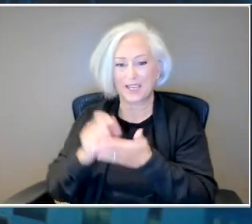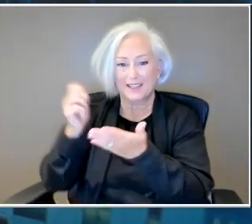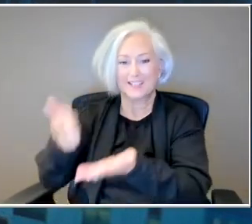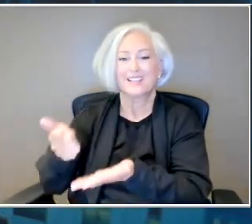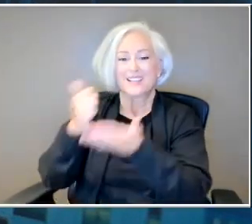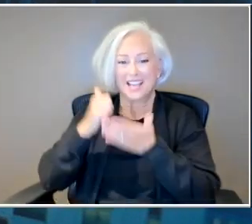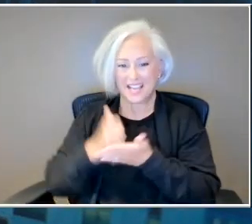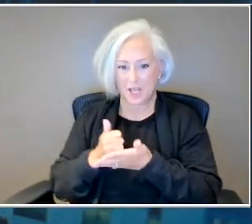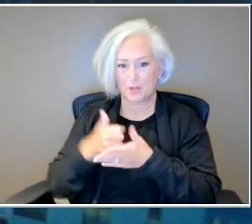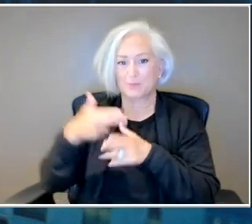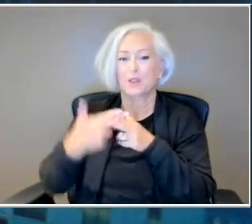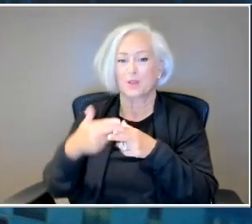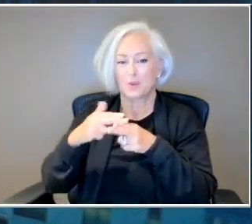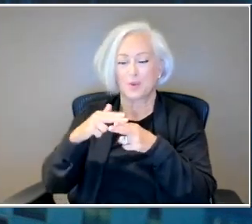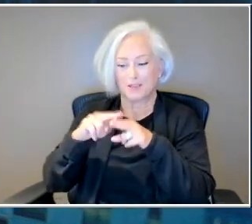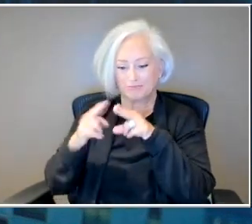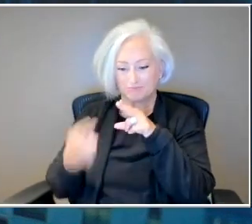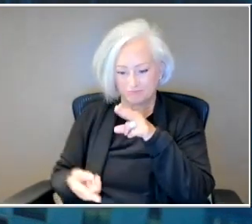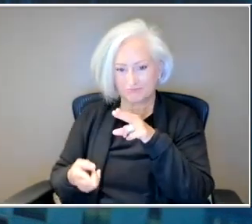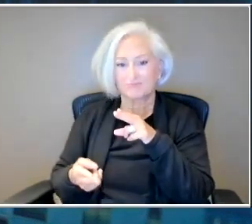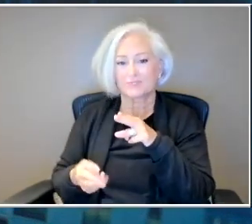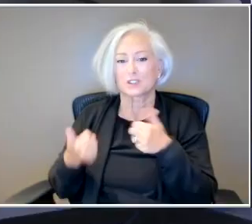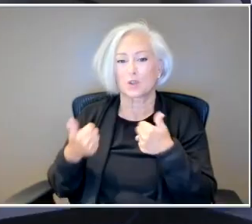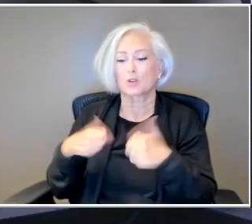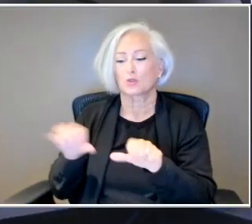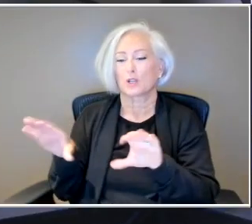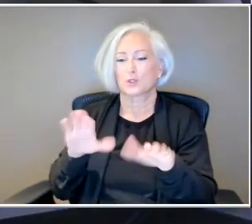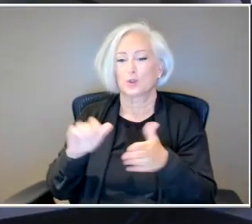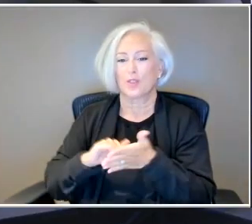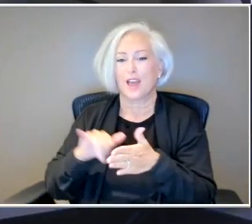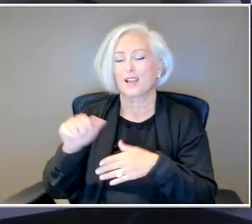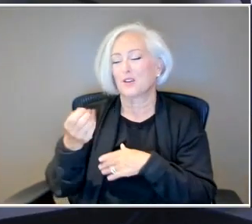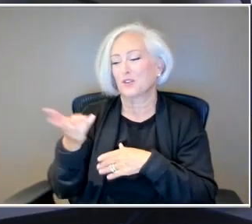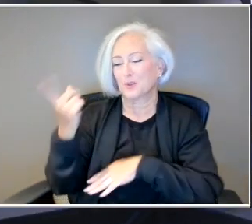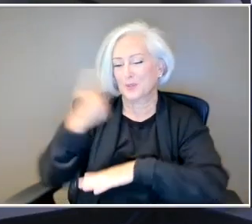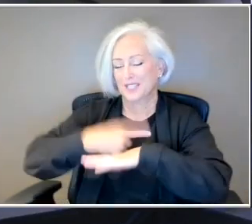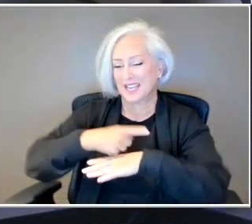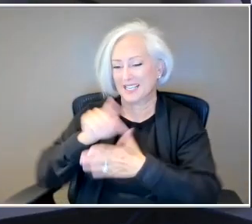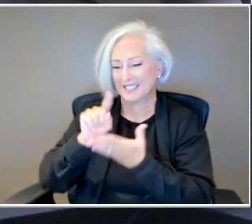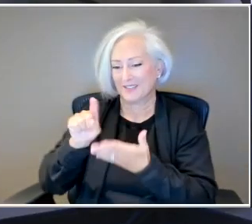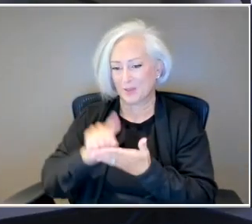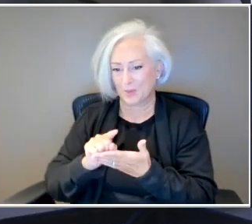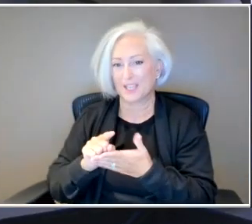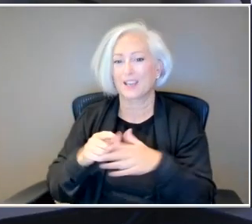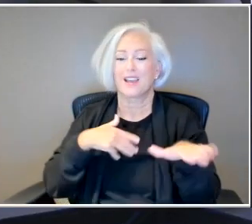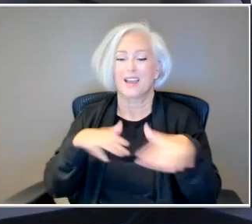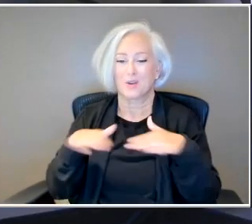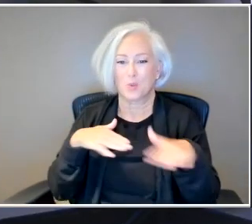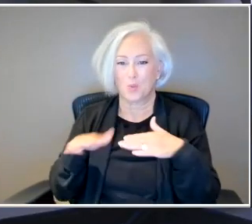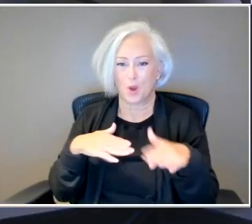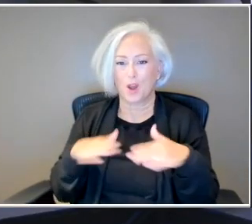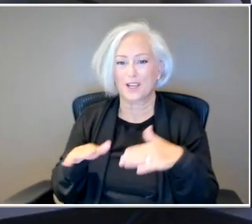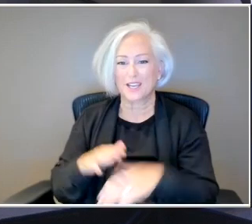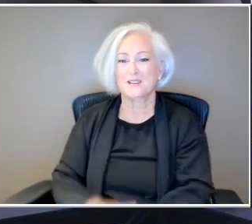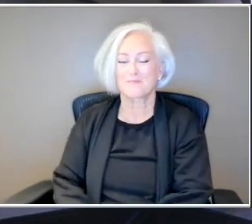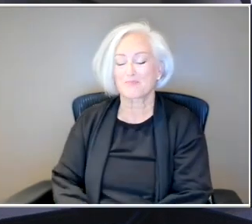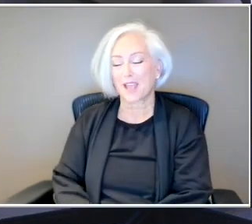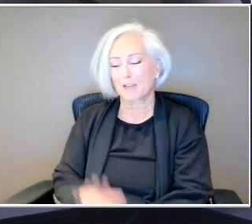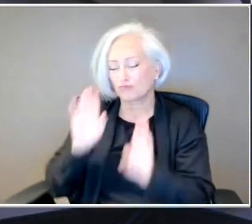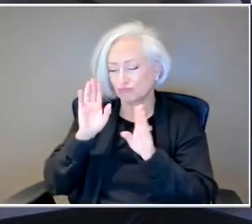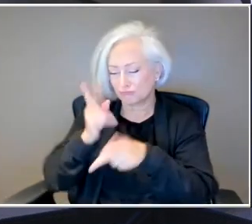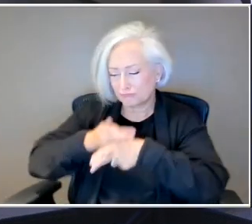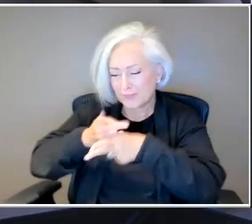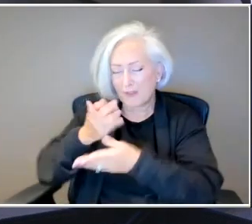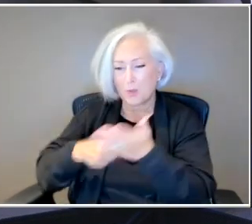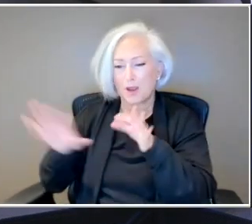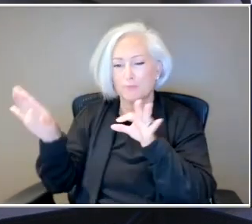in as well. So I try to do that a couple of days a week. So along with trying to work on what I'm eating. Dr. Finkel, the